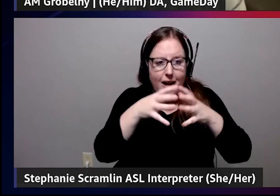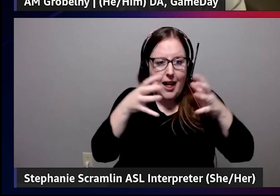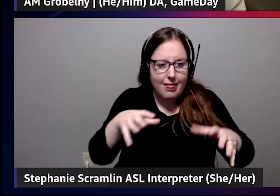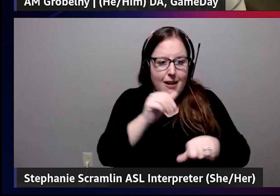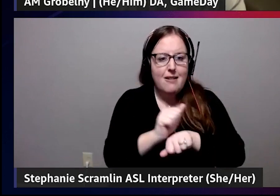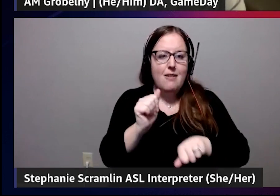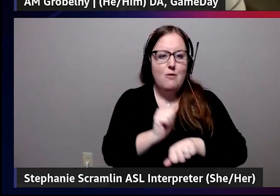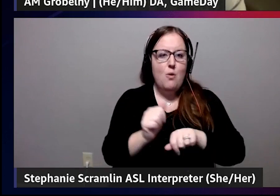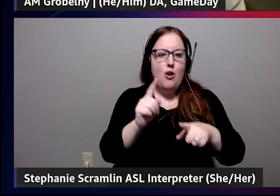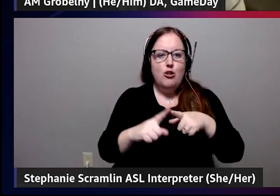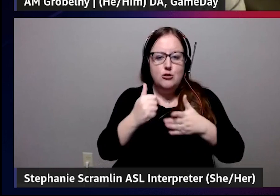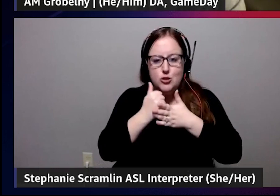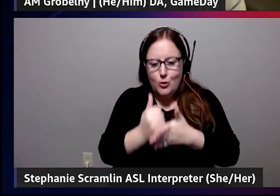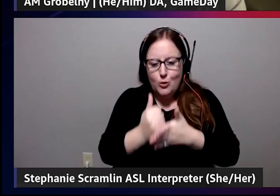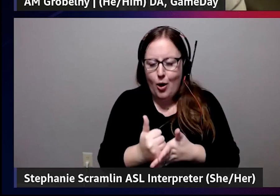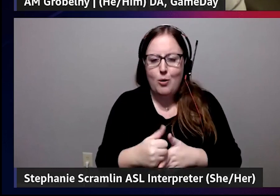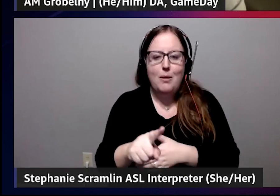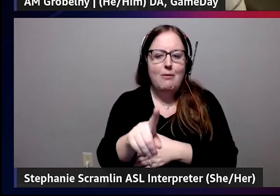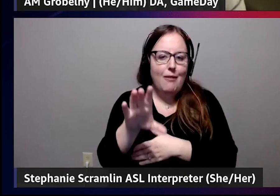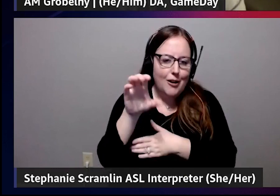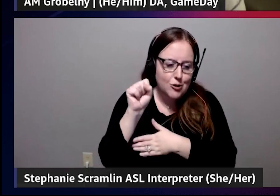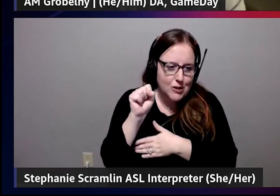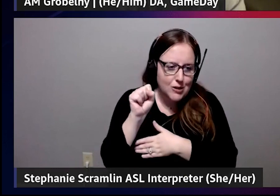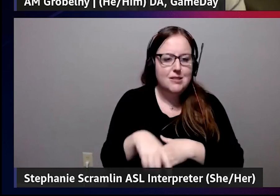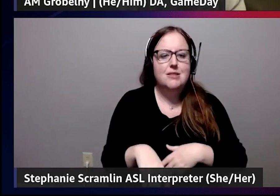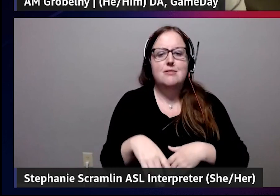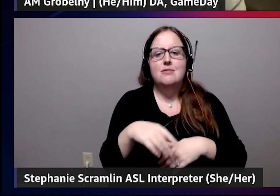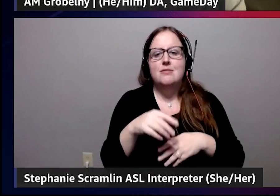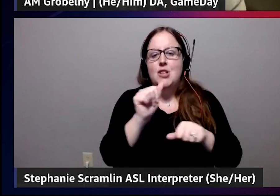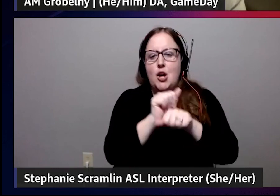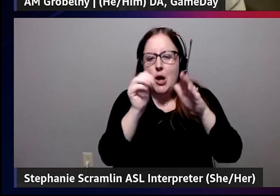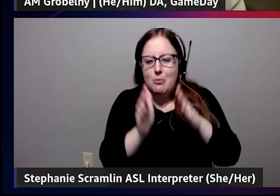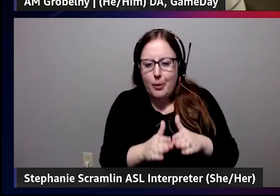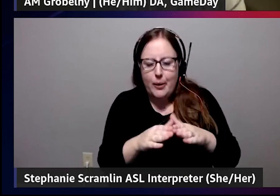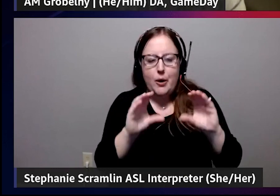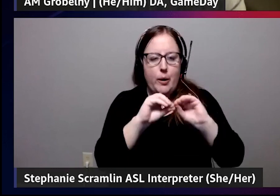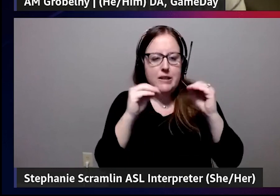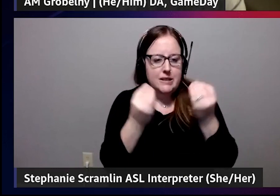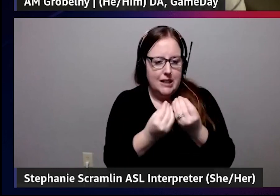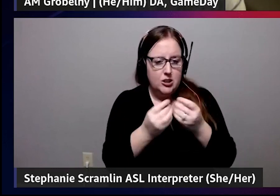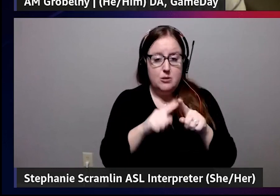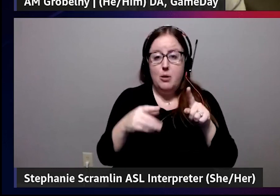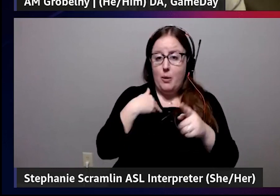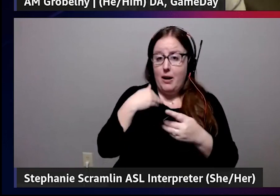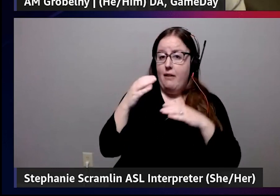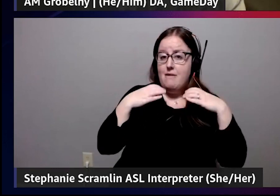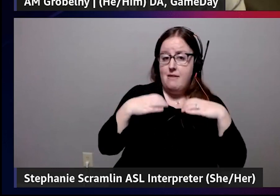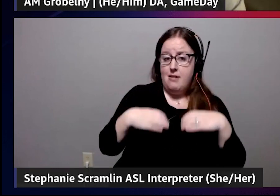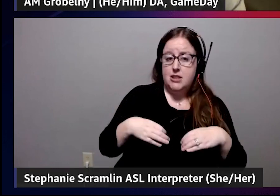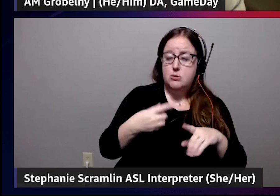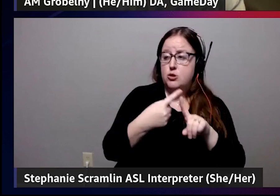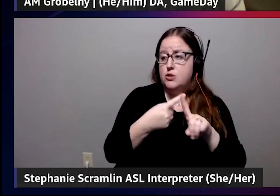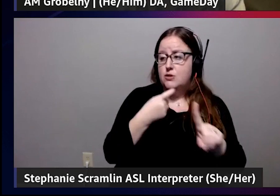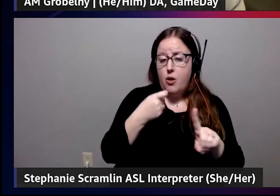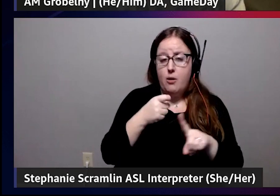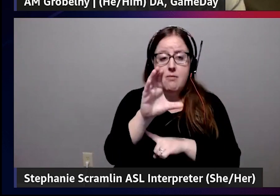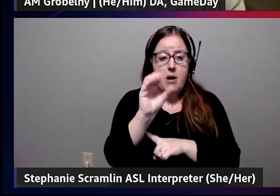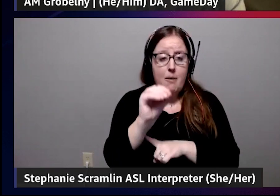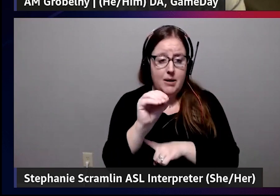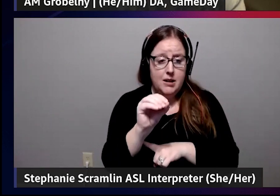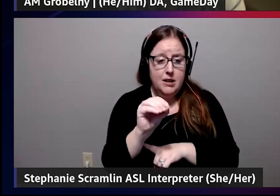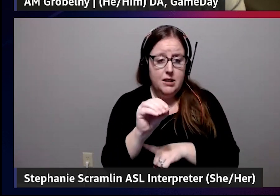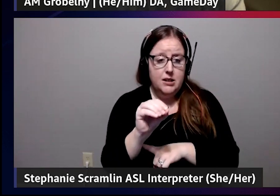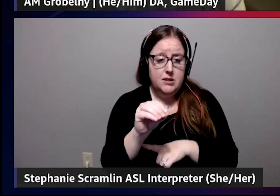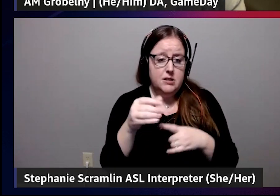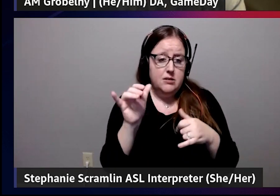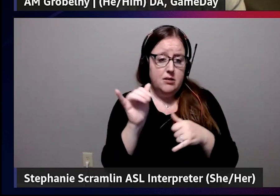help like hundreds of employee organization. But we do have customers from companies at size